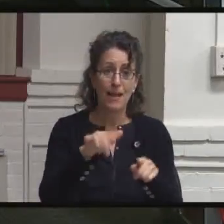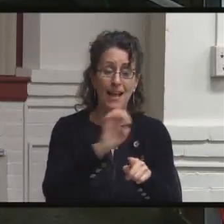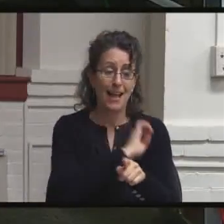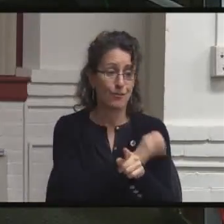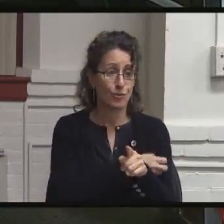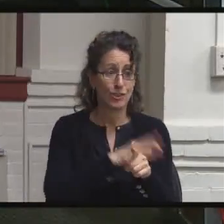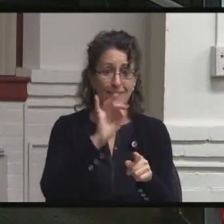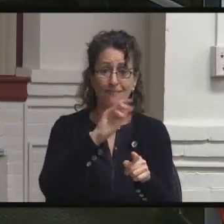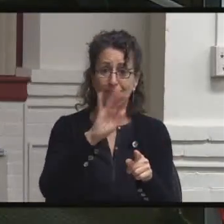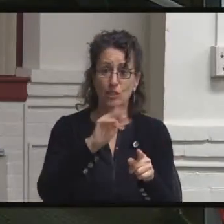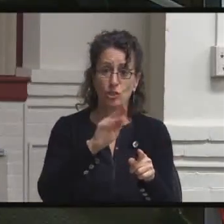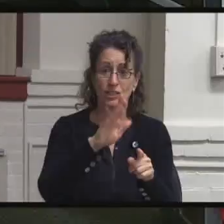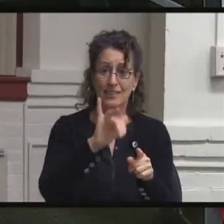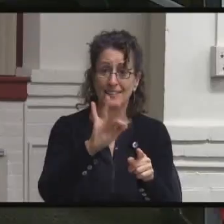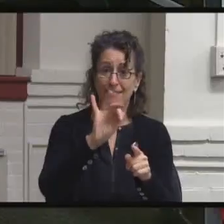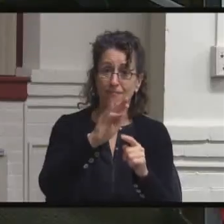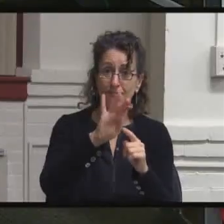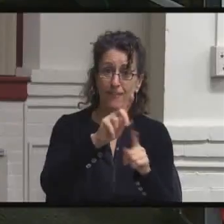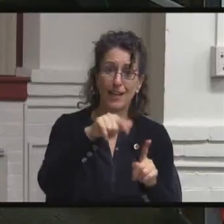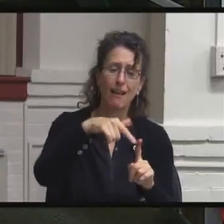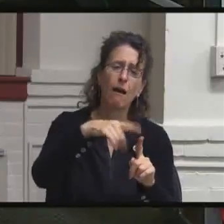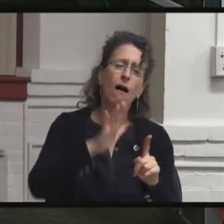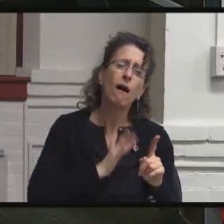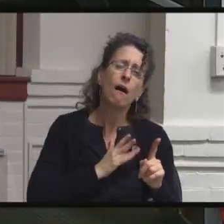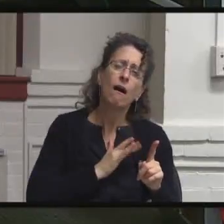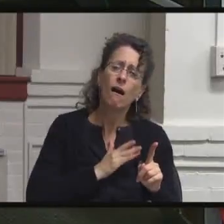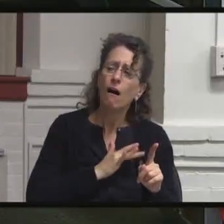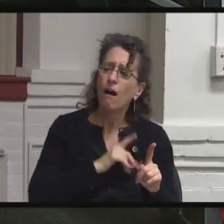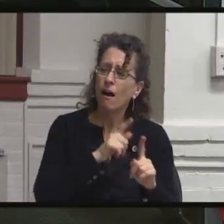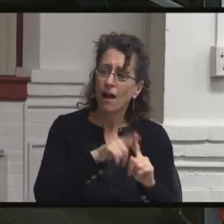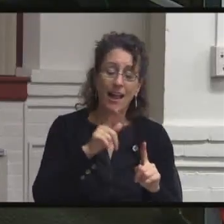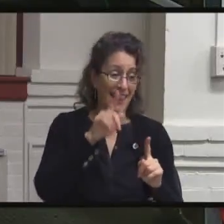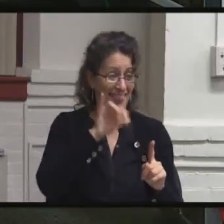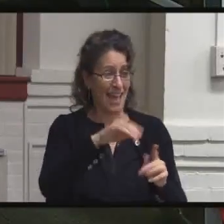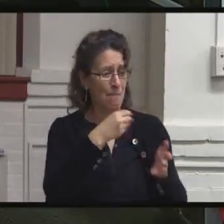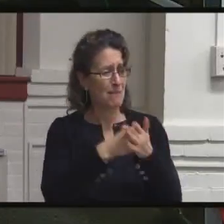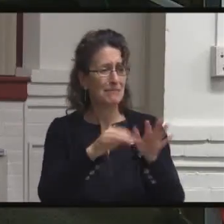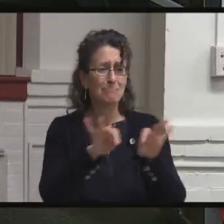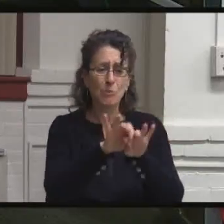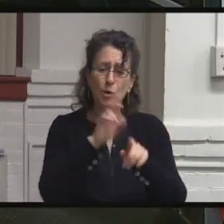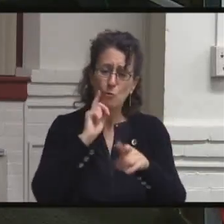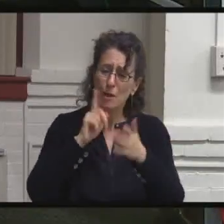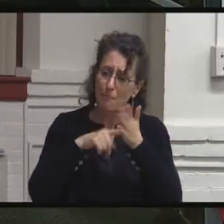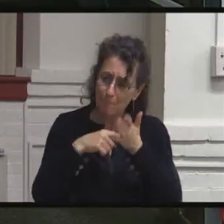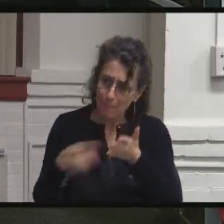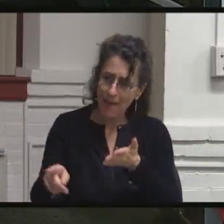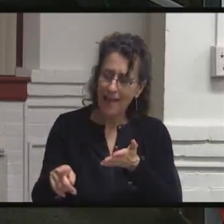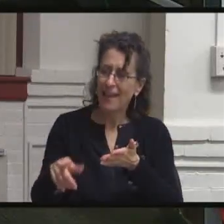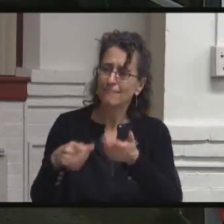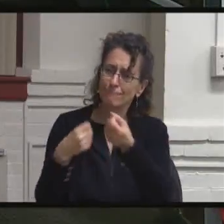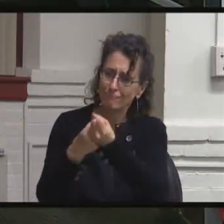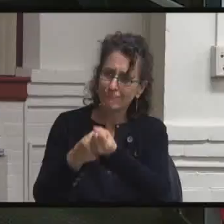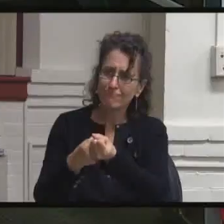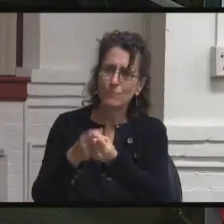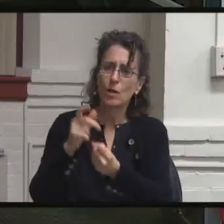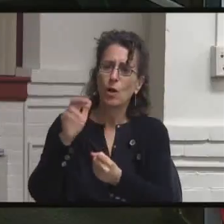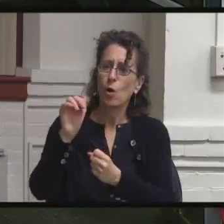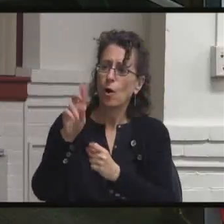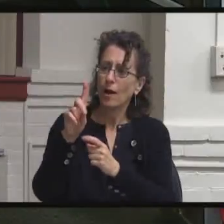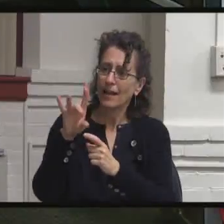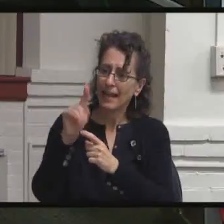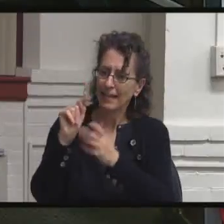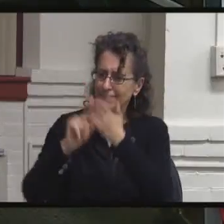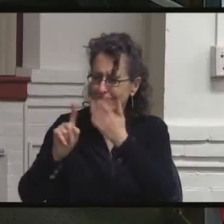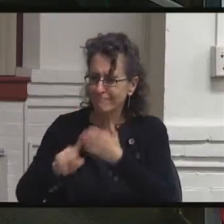use to do these audits. And we especially appreciate Patrick's time and dedication and kind of moving it to the